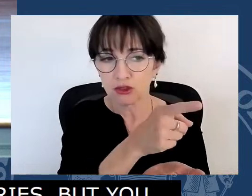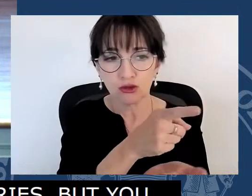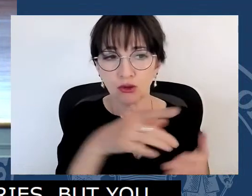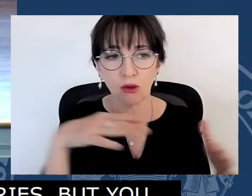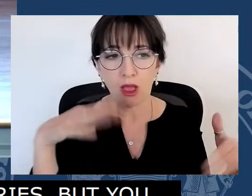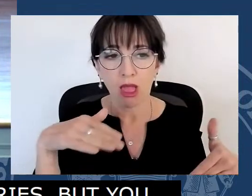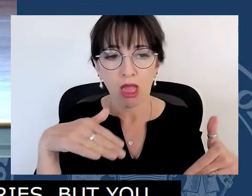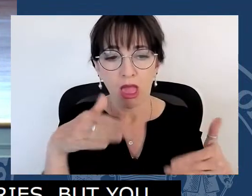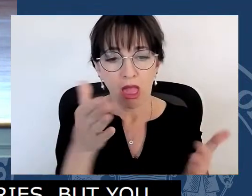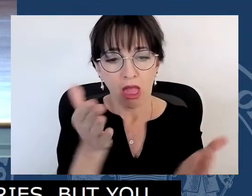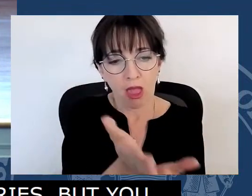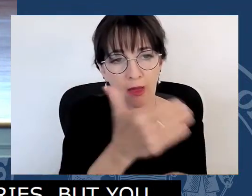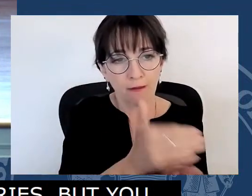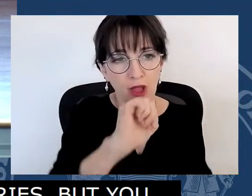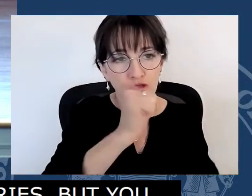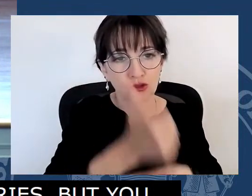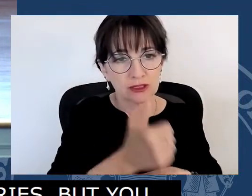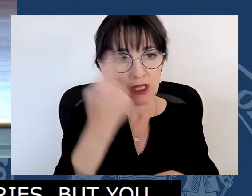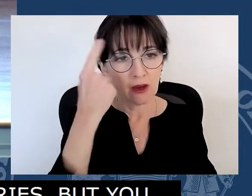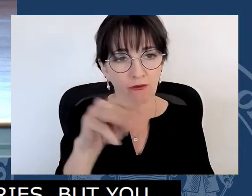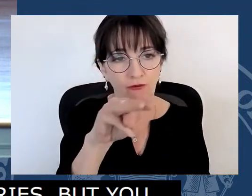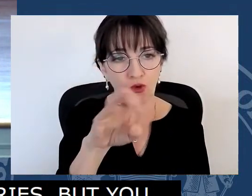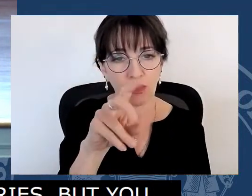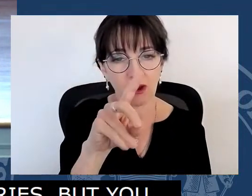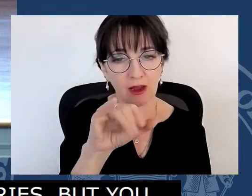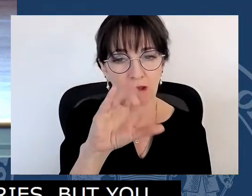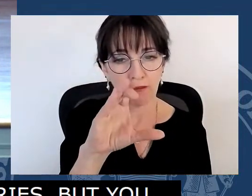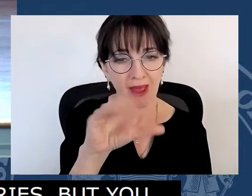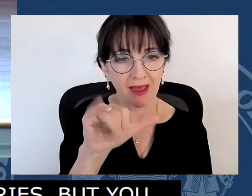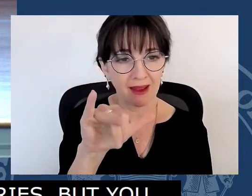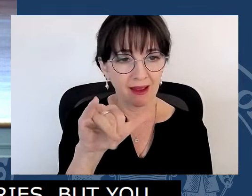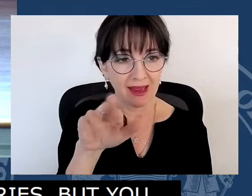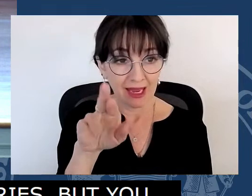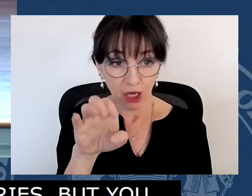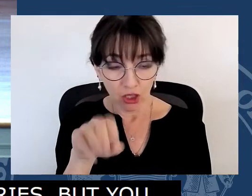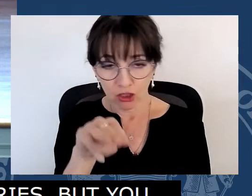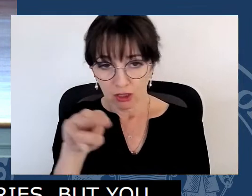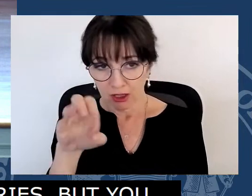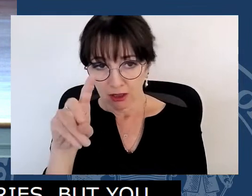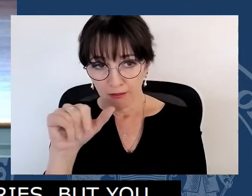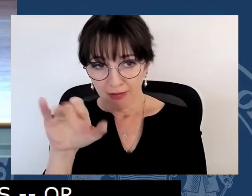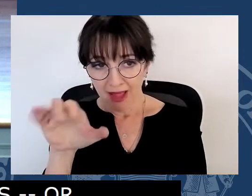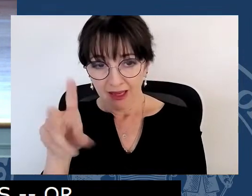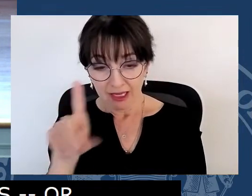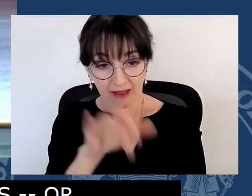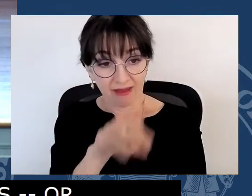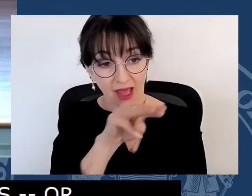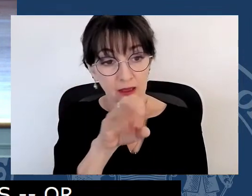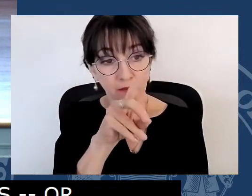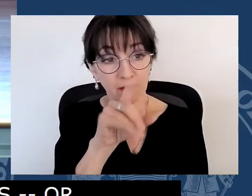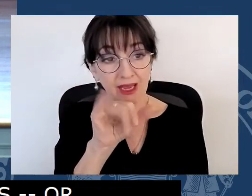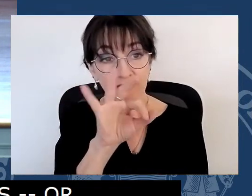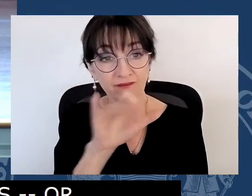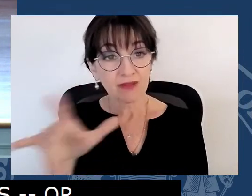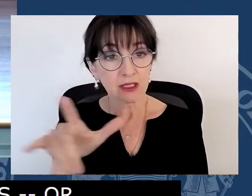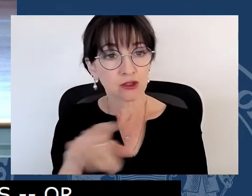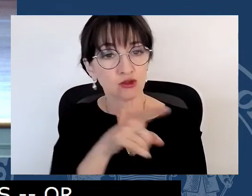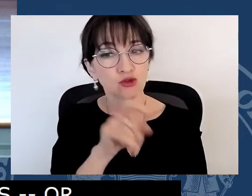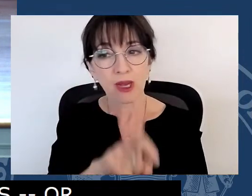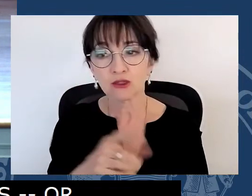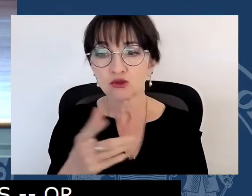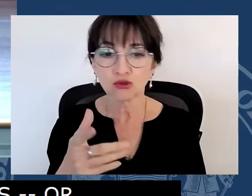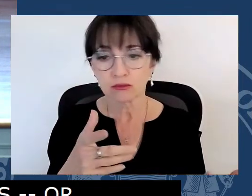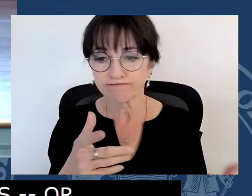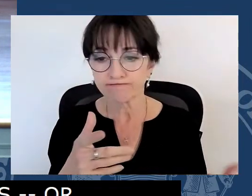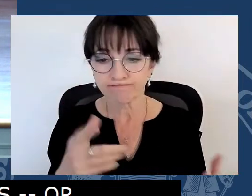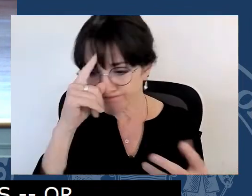that was always money that was, or Medicaid, the extra part, so that was Medifil, I guess. You always then had to find money for it, and as